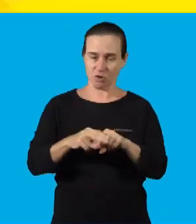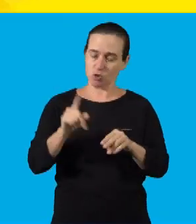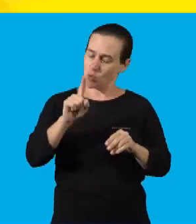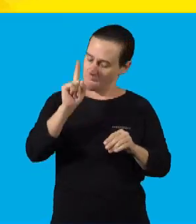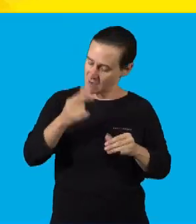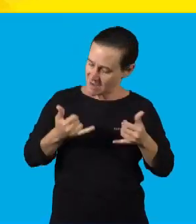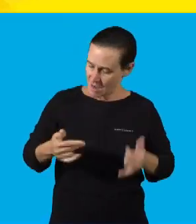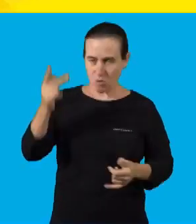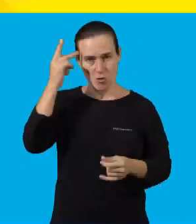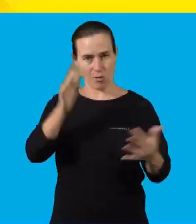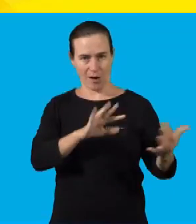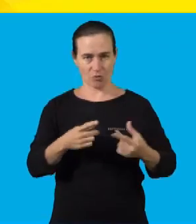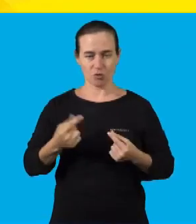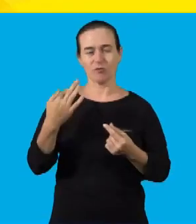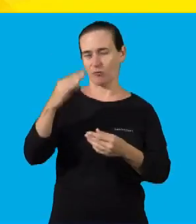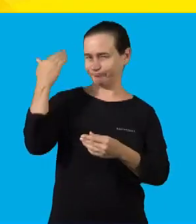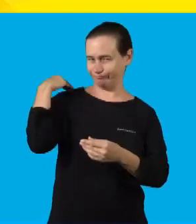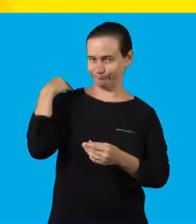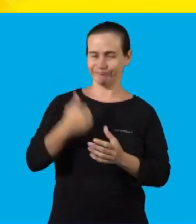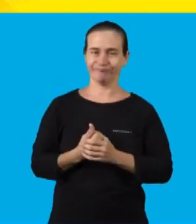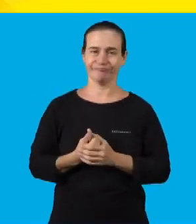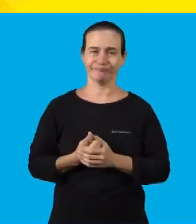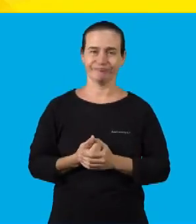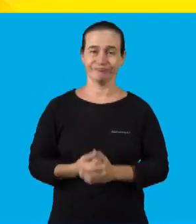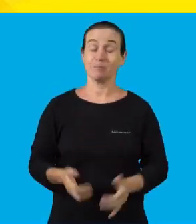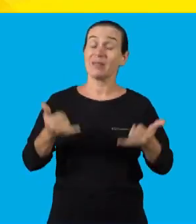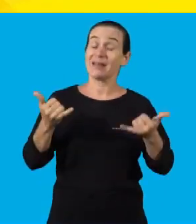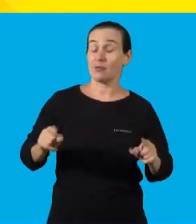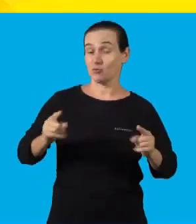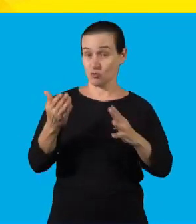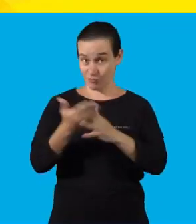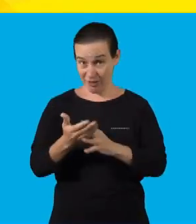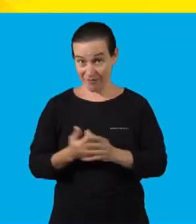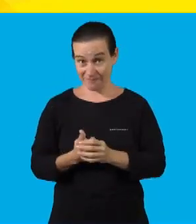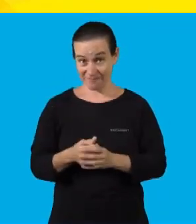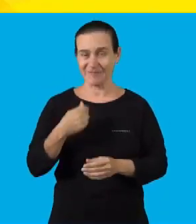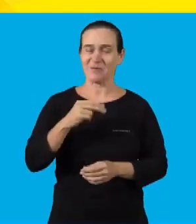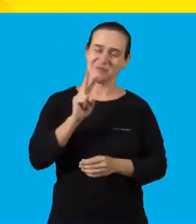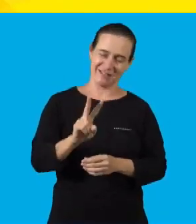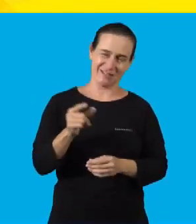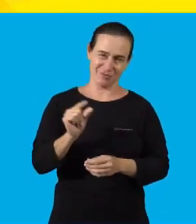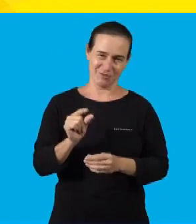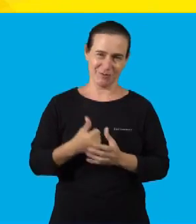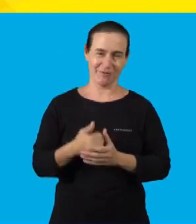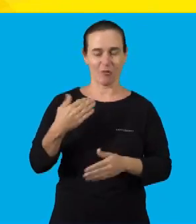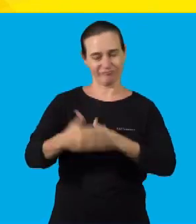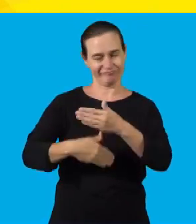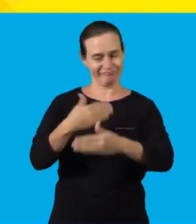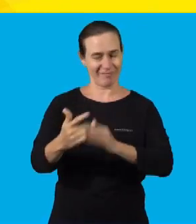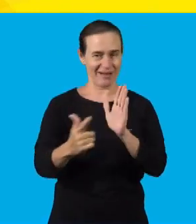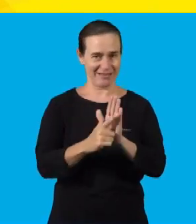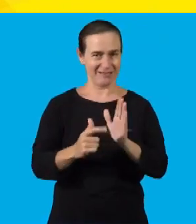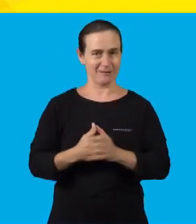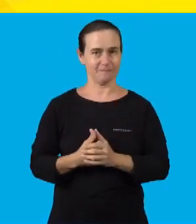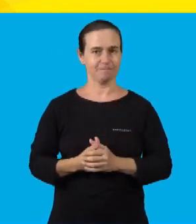things that you should know from your lower grades. Let's quickly go to an ad break, and then we'll see you just now for the rest